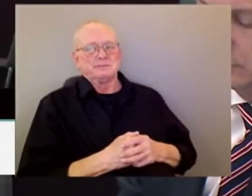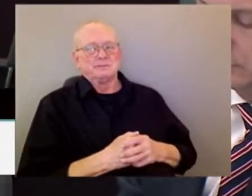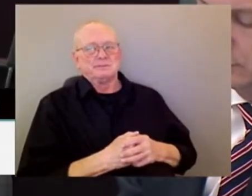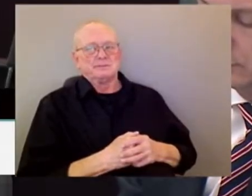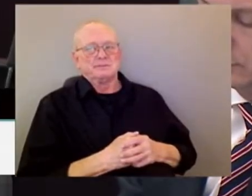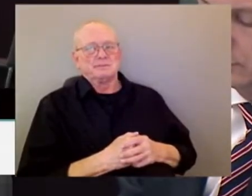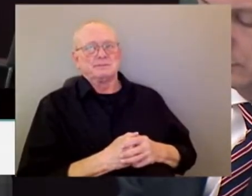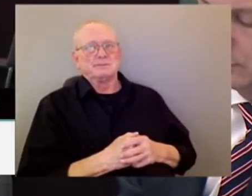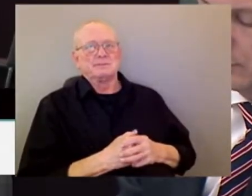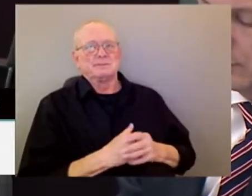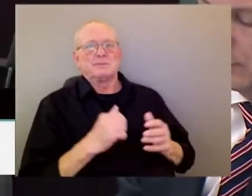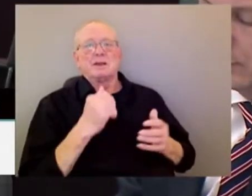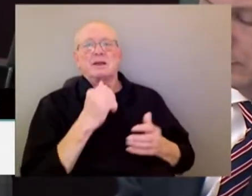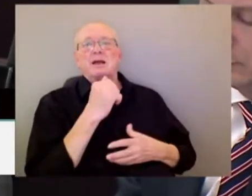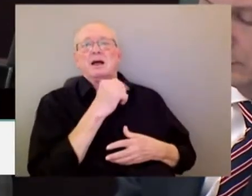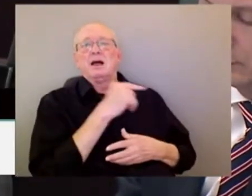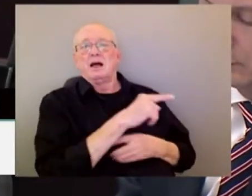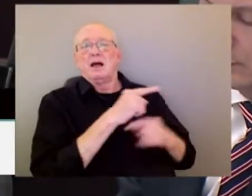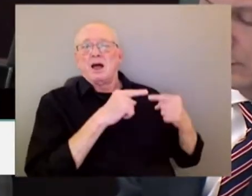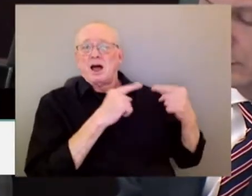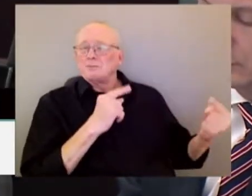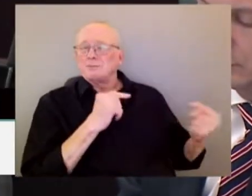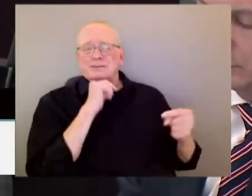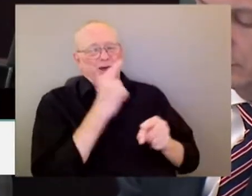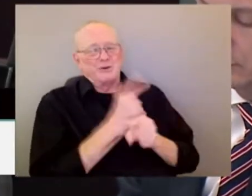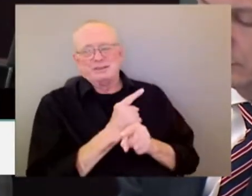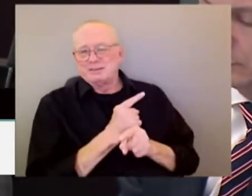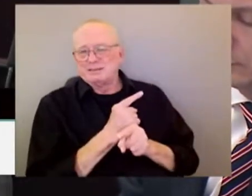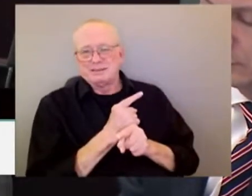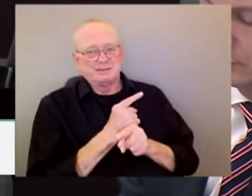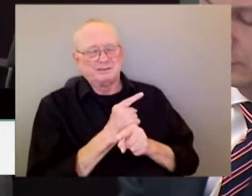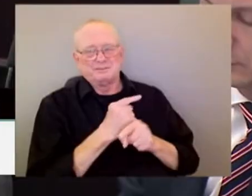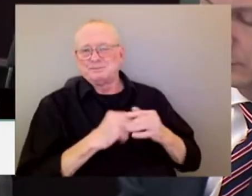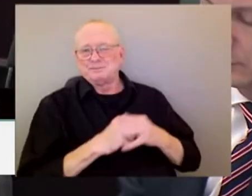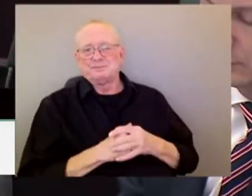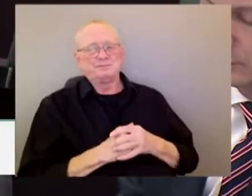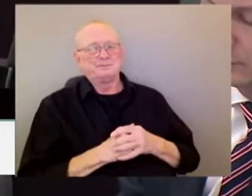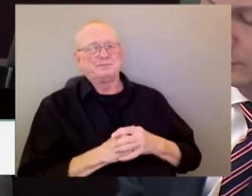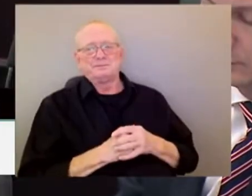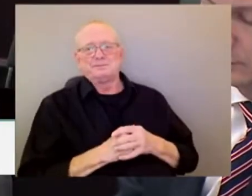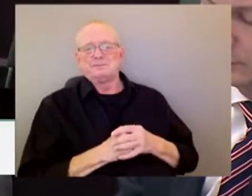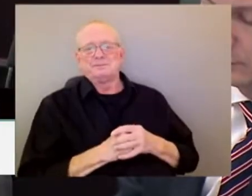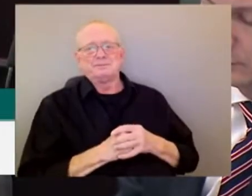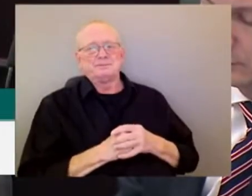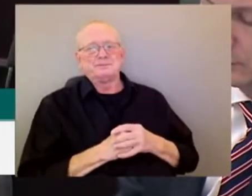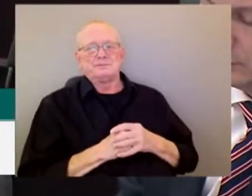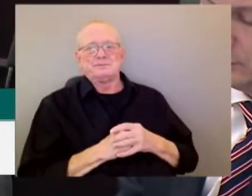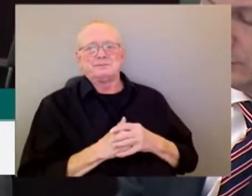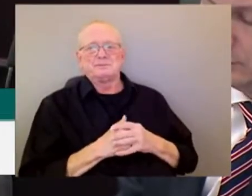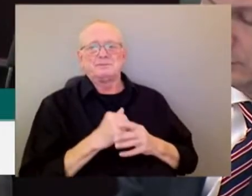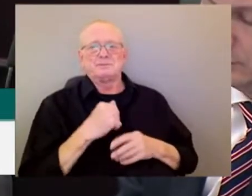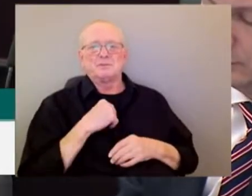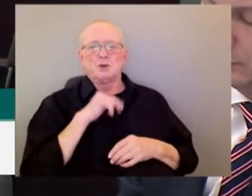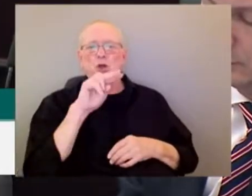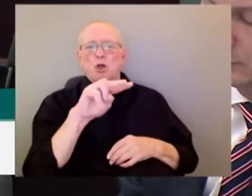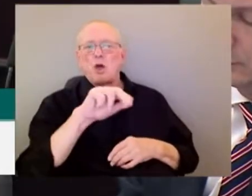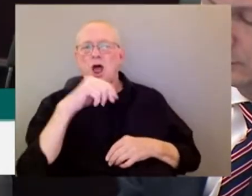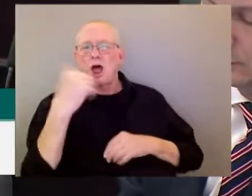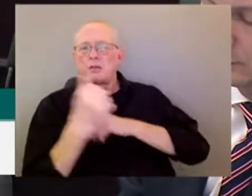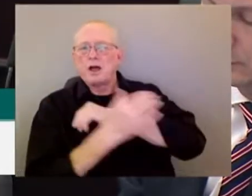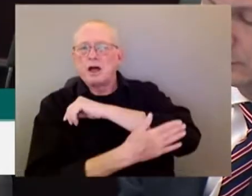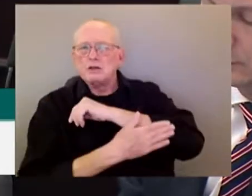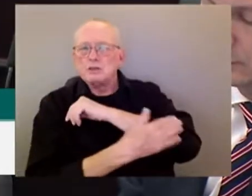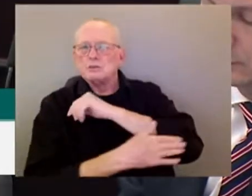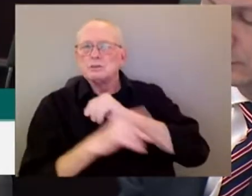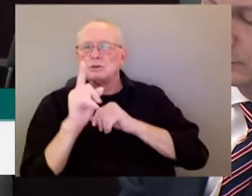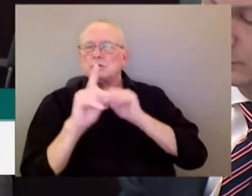incorrect, because we are in fact looking to well-developed countries that have universal health care that also provide